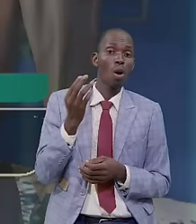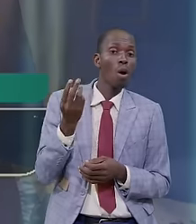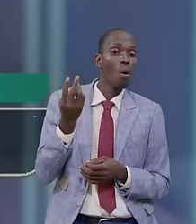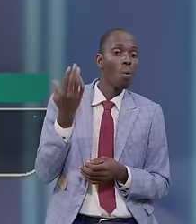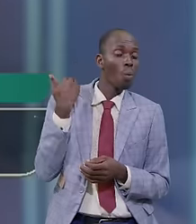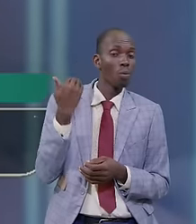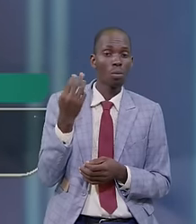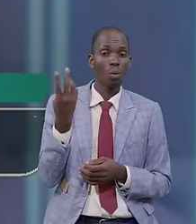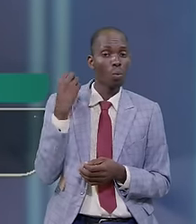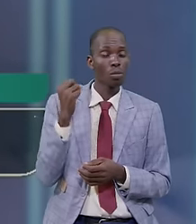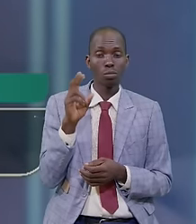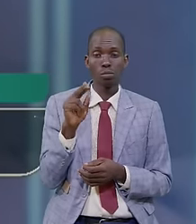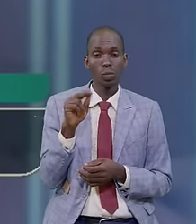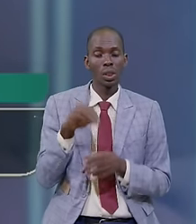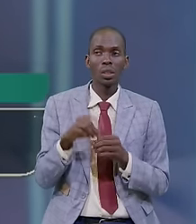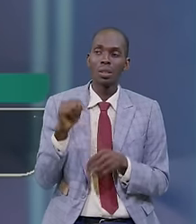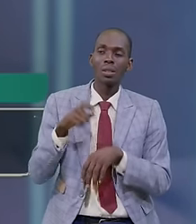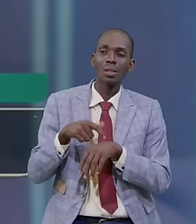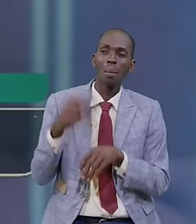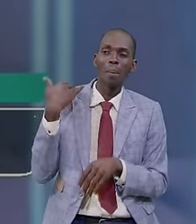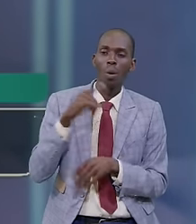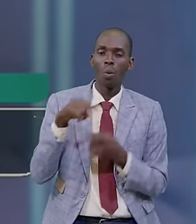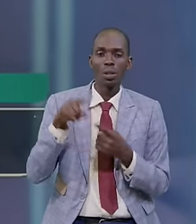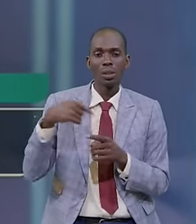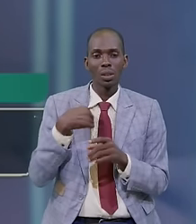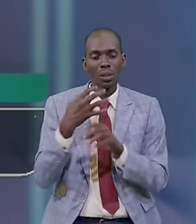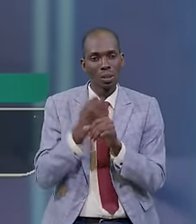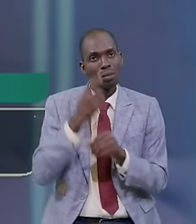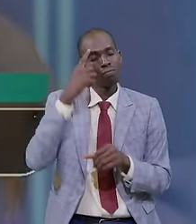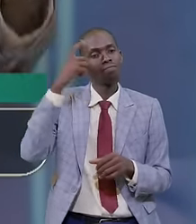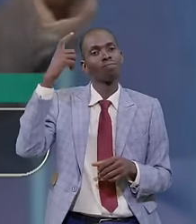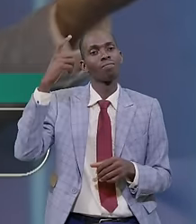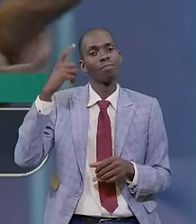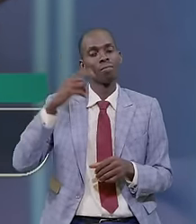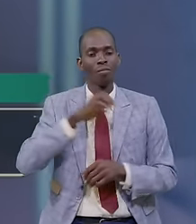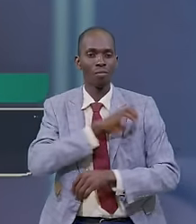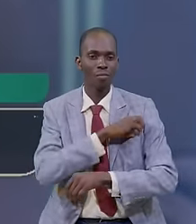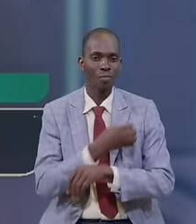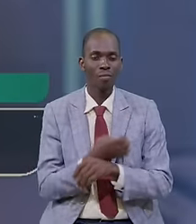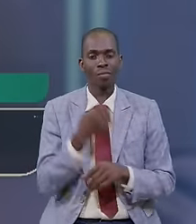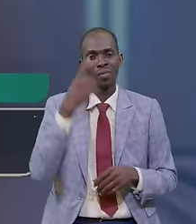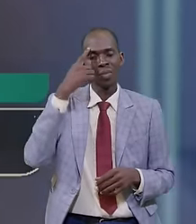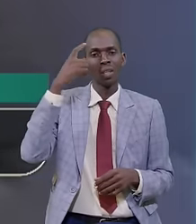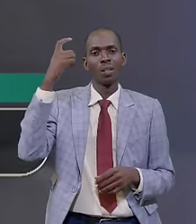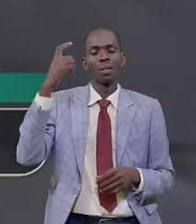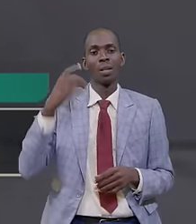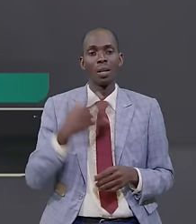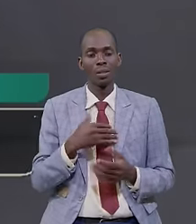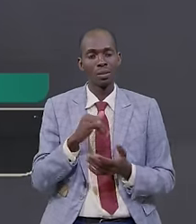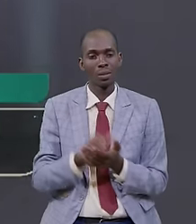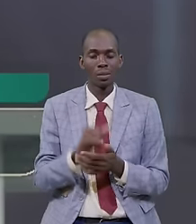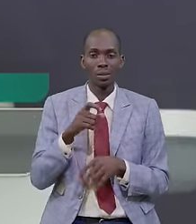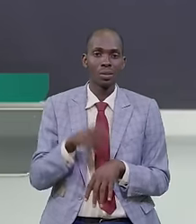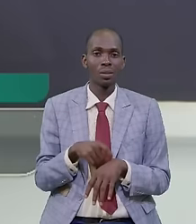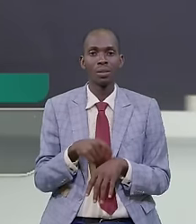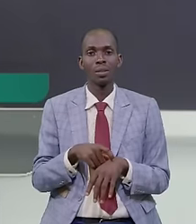had a dream, an energizing dream, an inspiring dream. And that time he